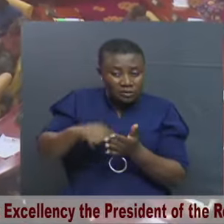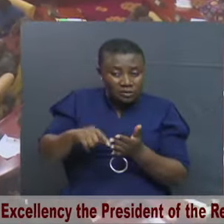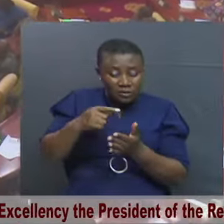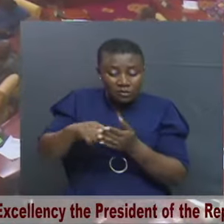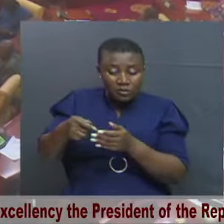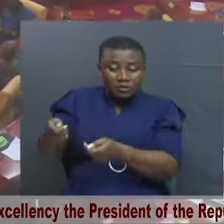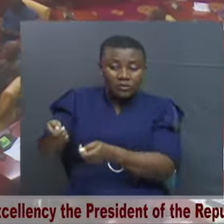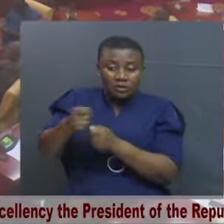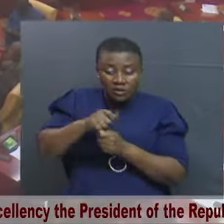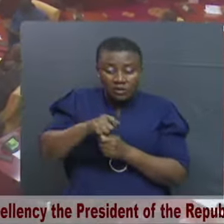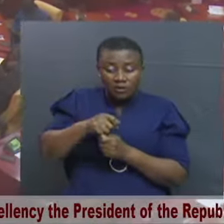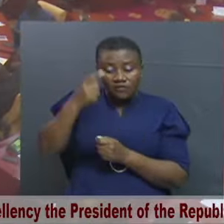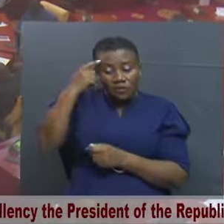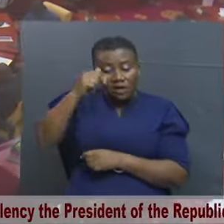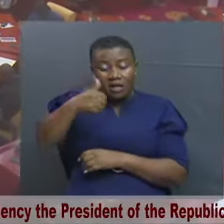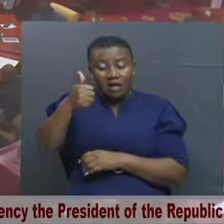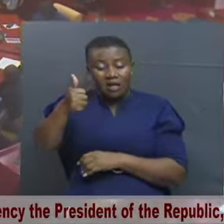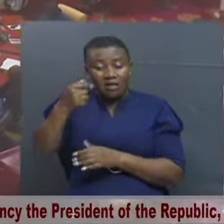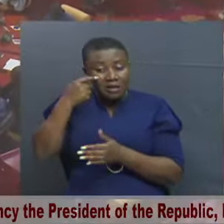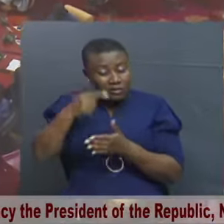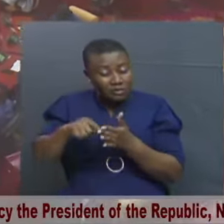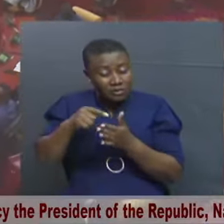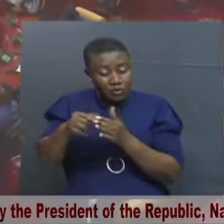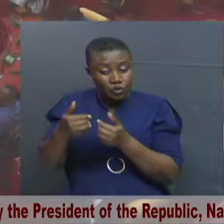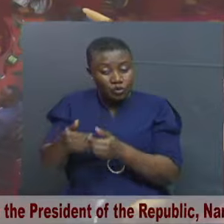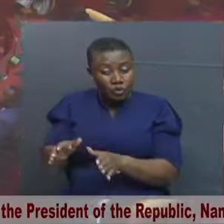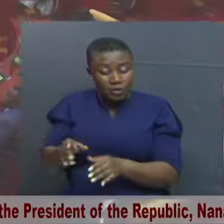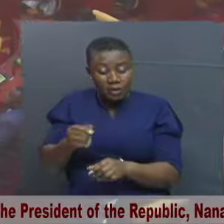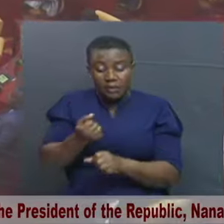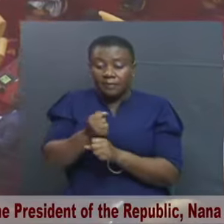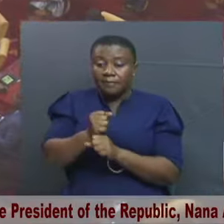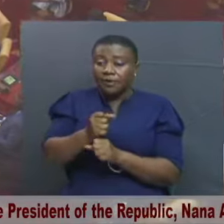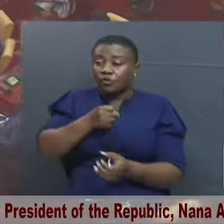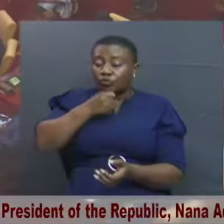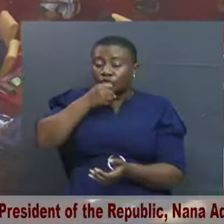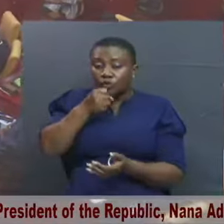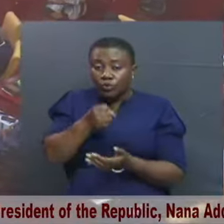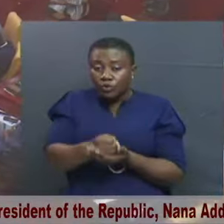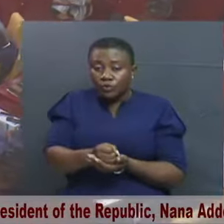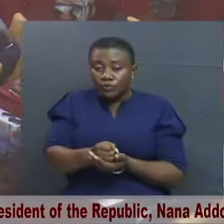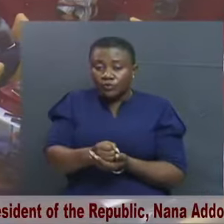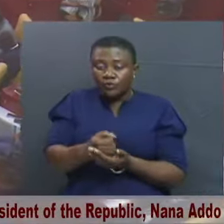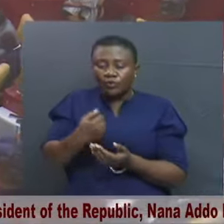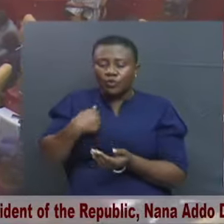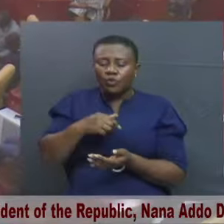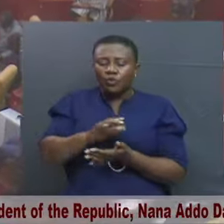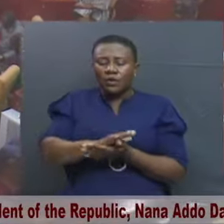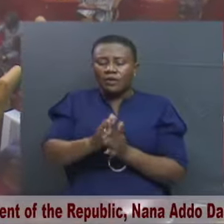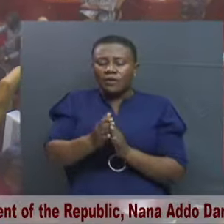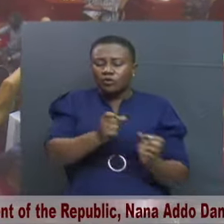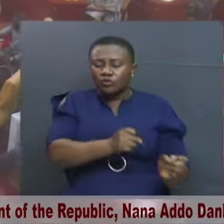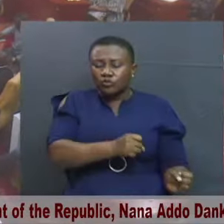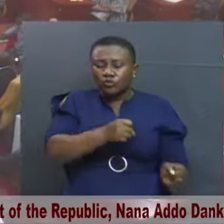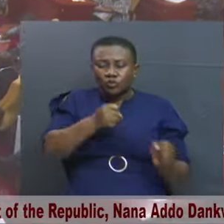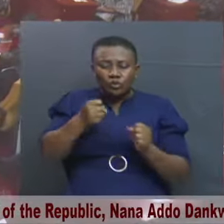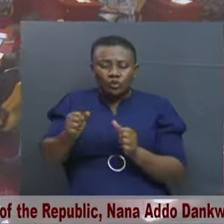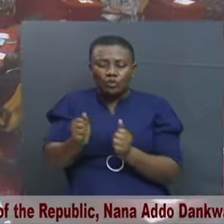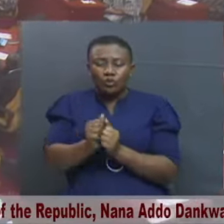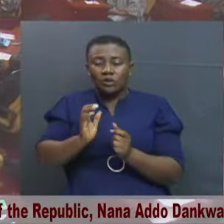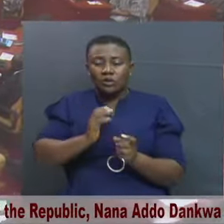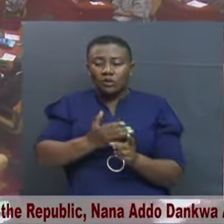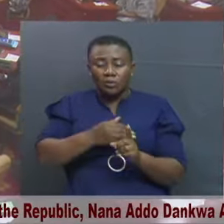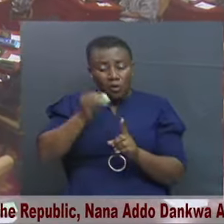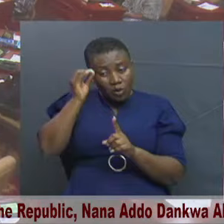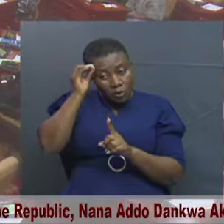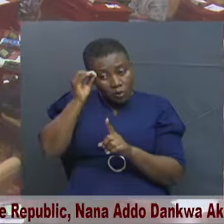and external debt to ensure we remain Resolute in our objective to